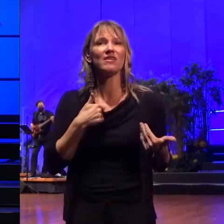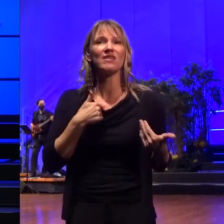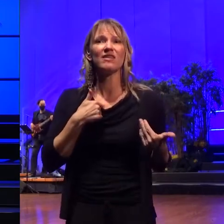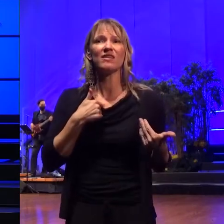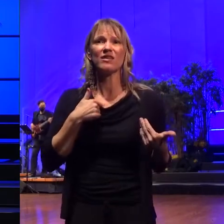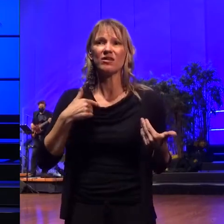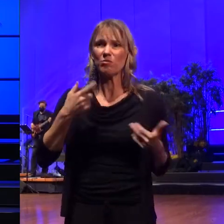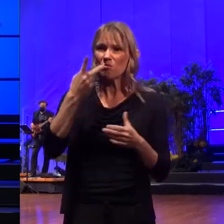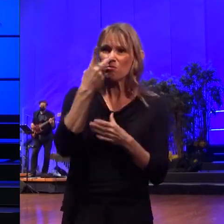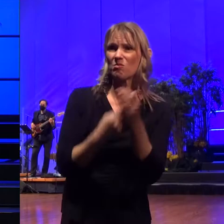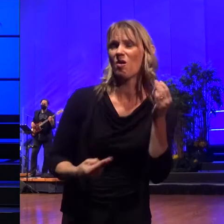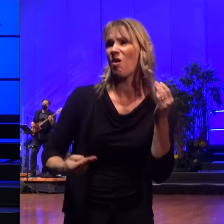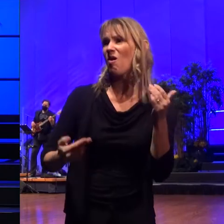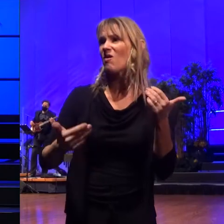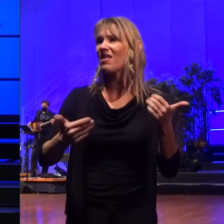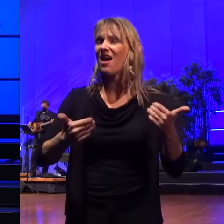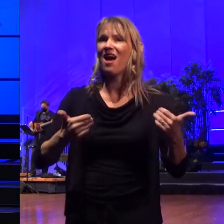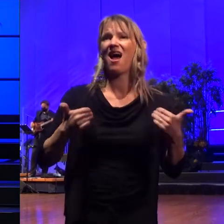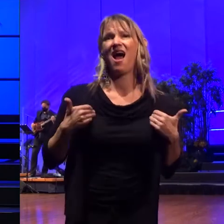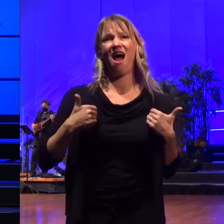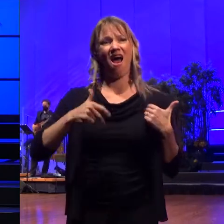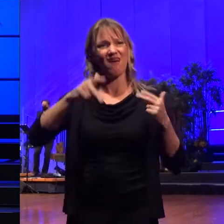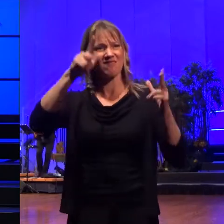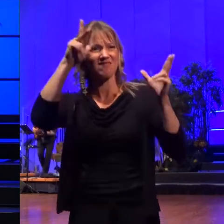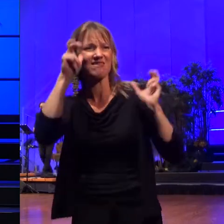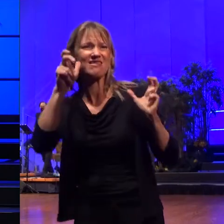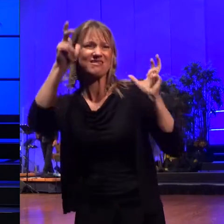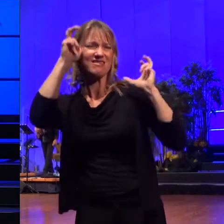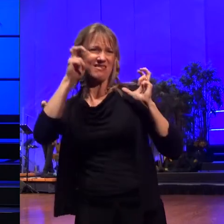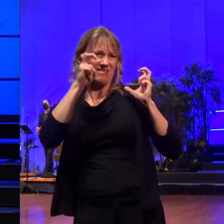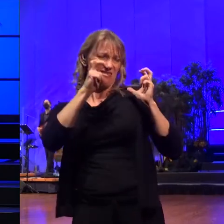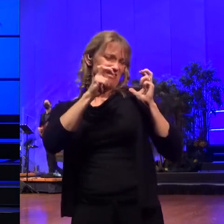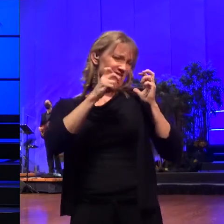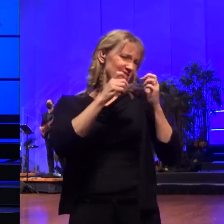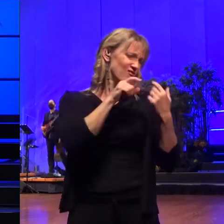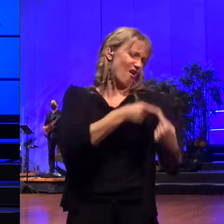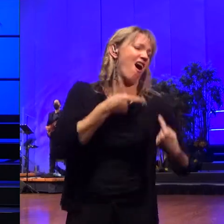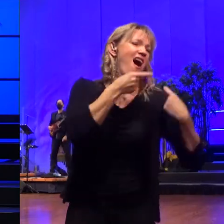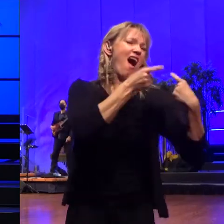We both got our demons to slay.